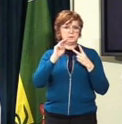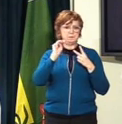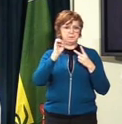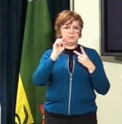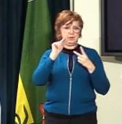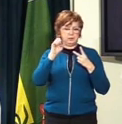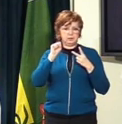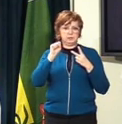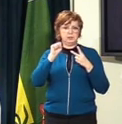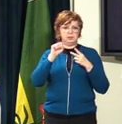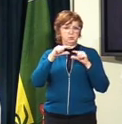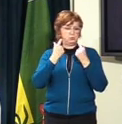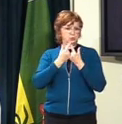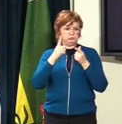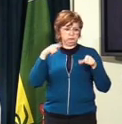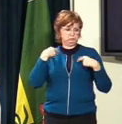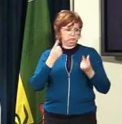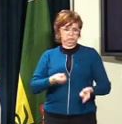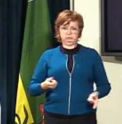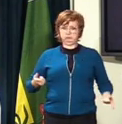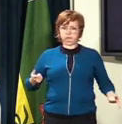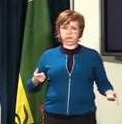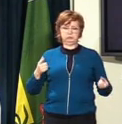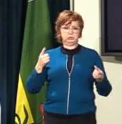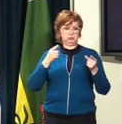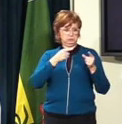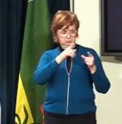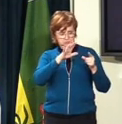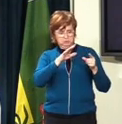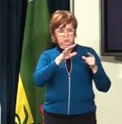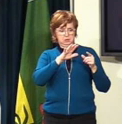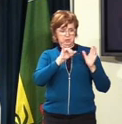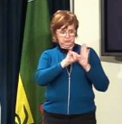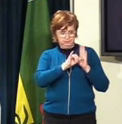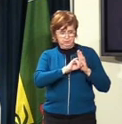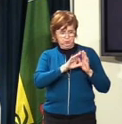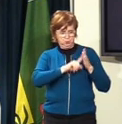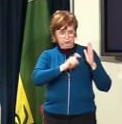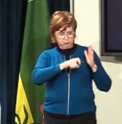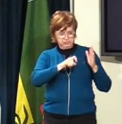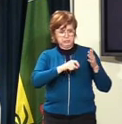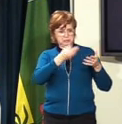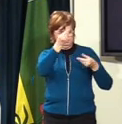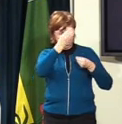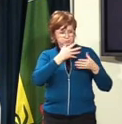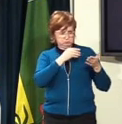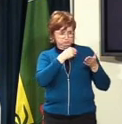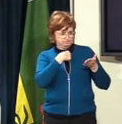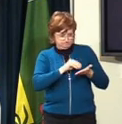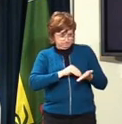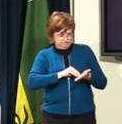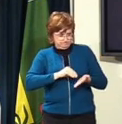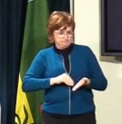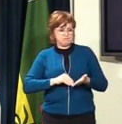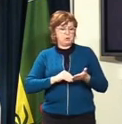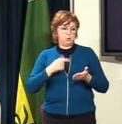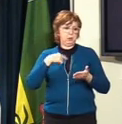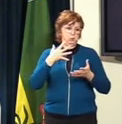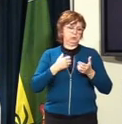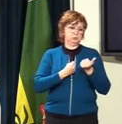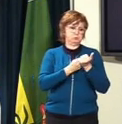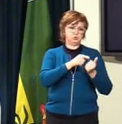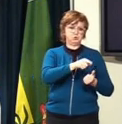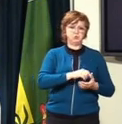they identify their needs through that group, we respond as best we can to help support them in their